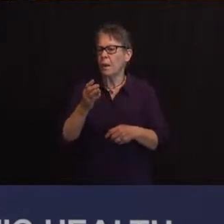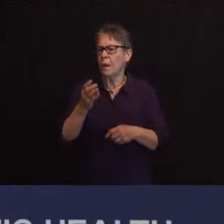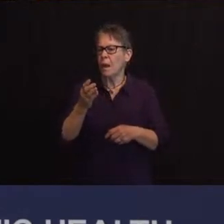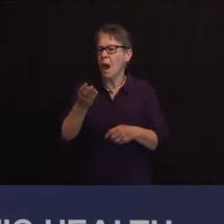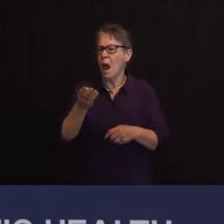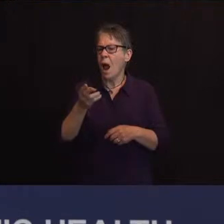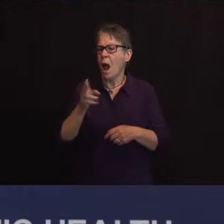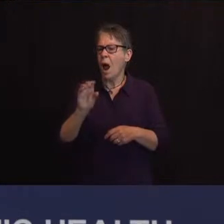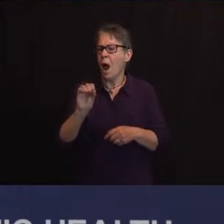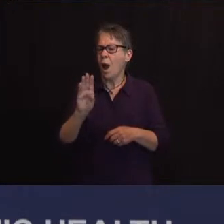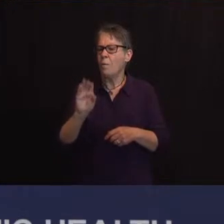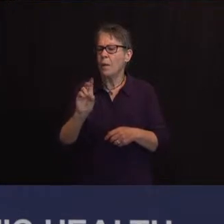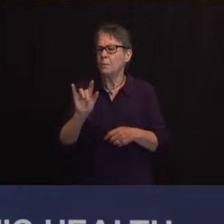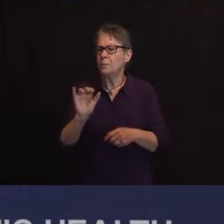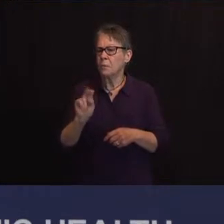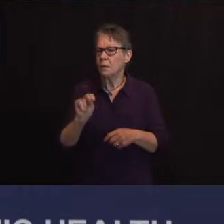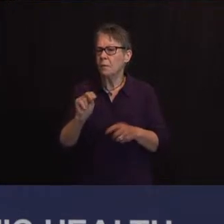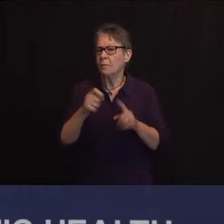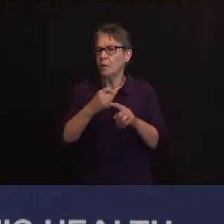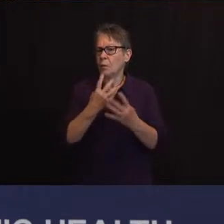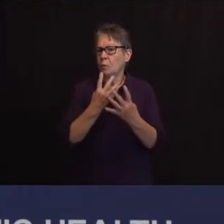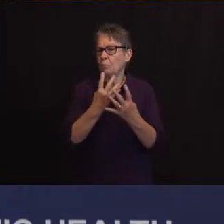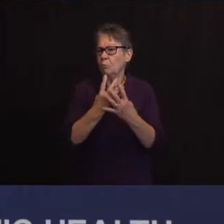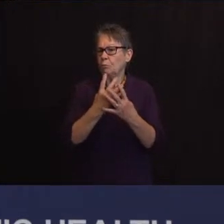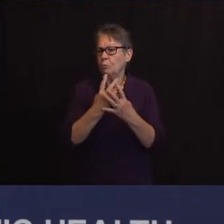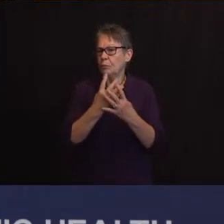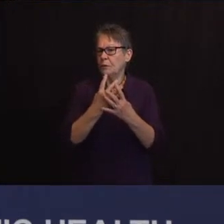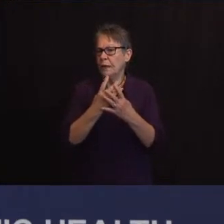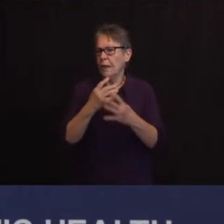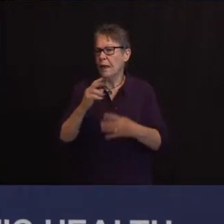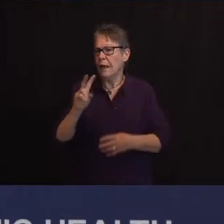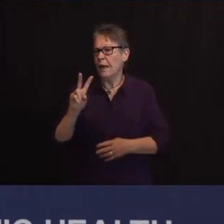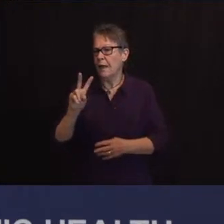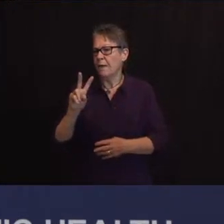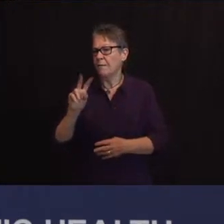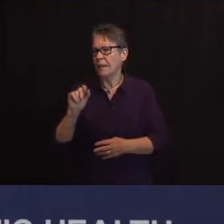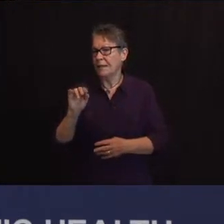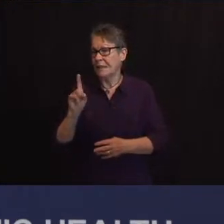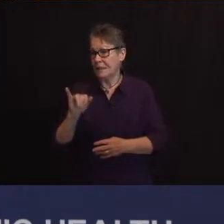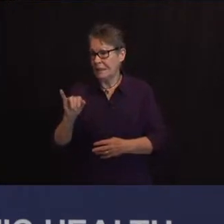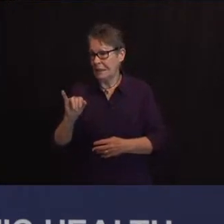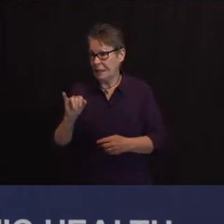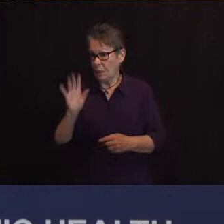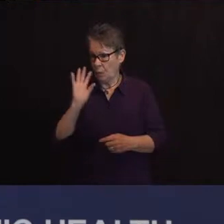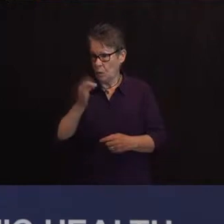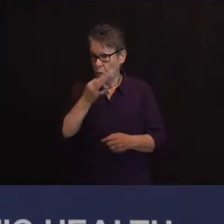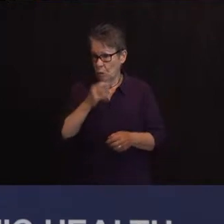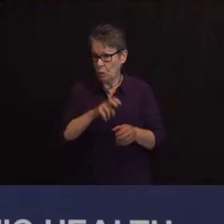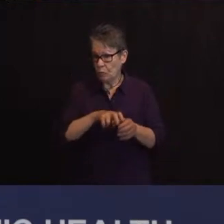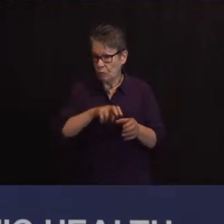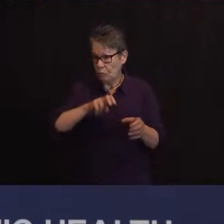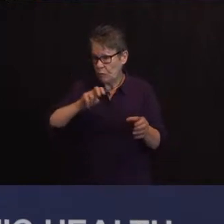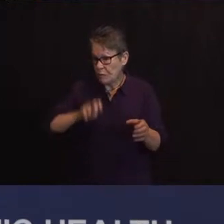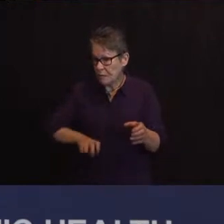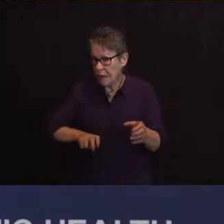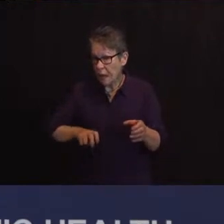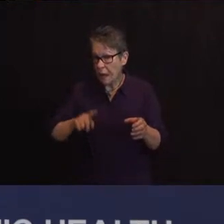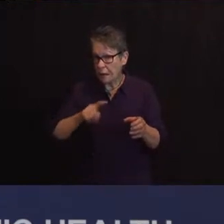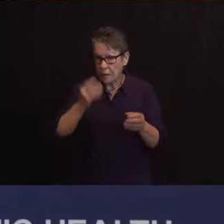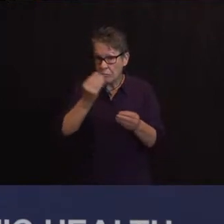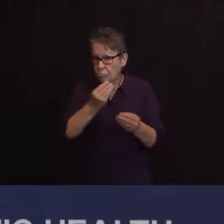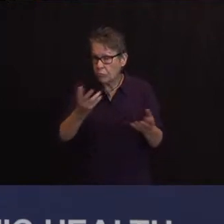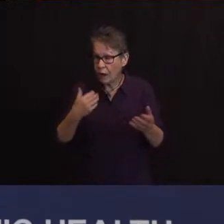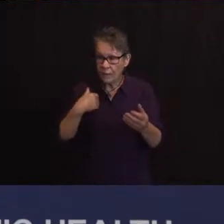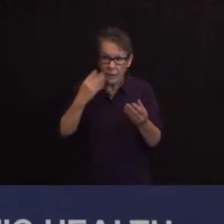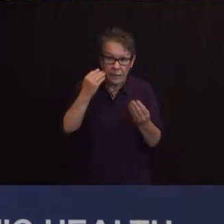mission over the last year or more? And on a similar note, any new insight on whether Corrections Commissioner Marcus Hicks